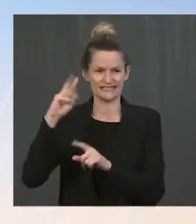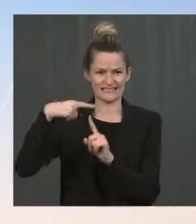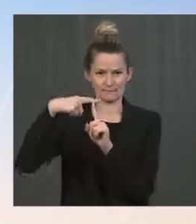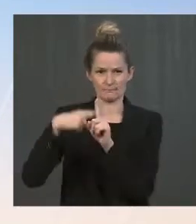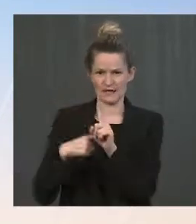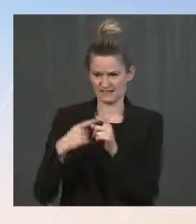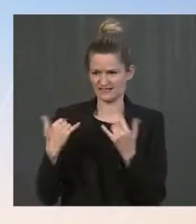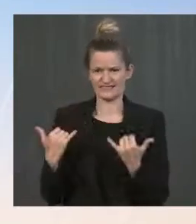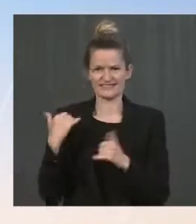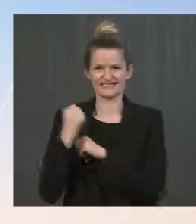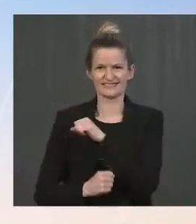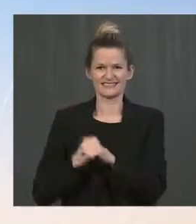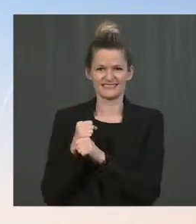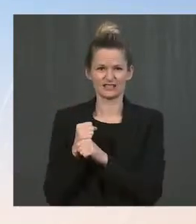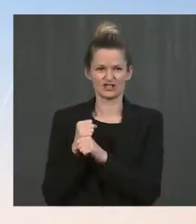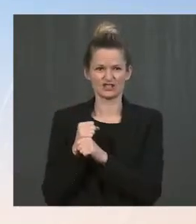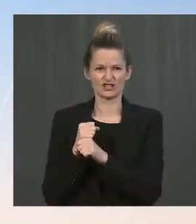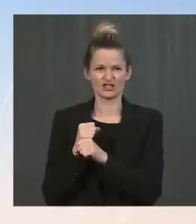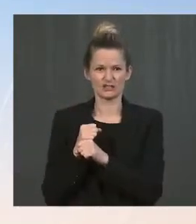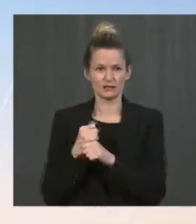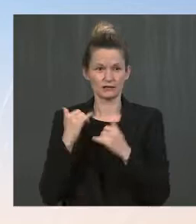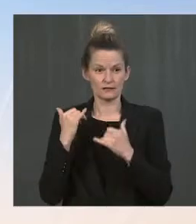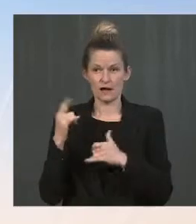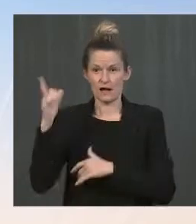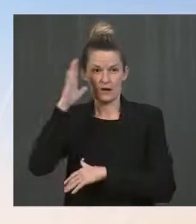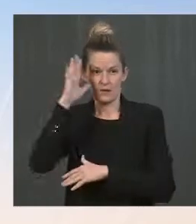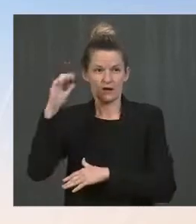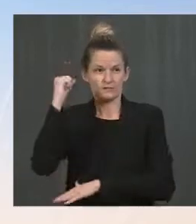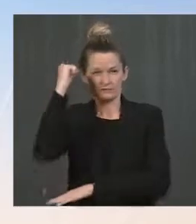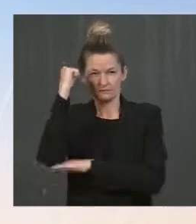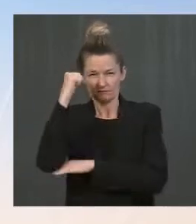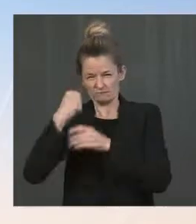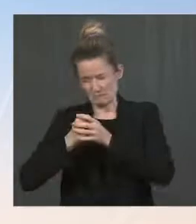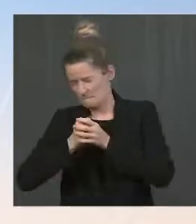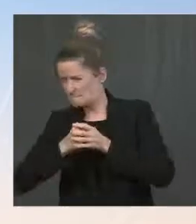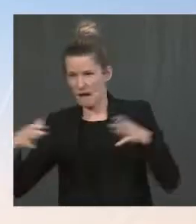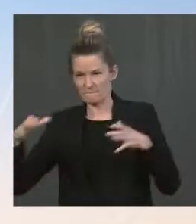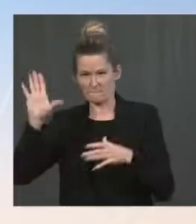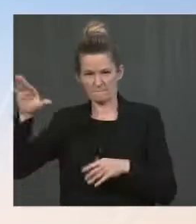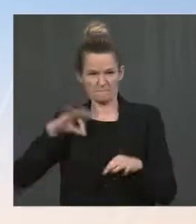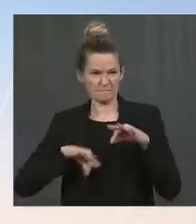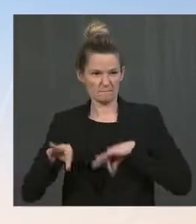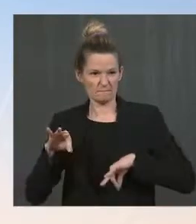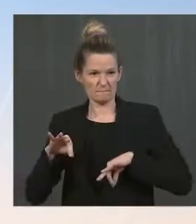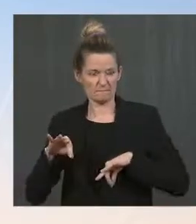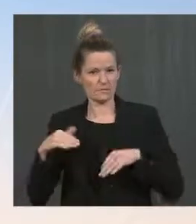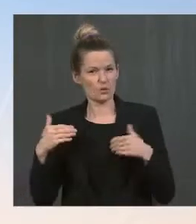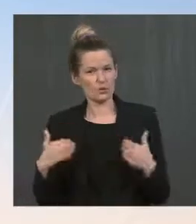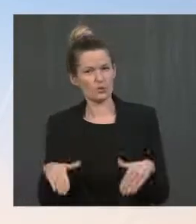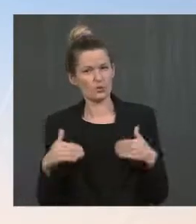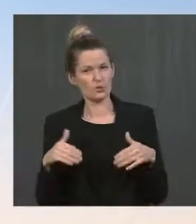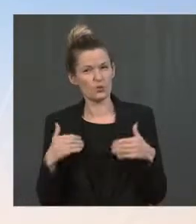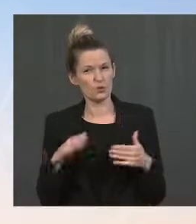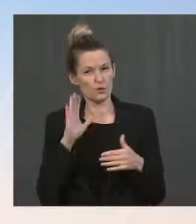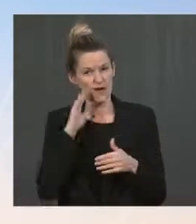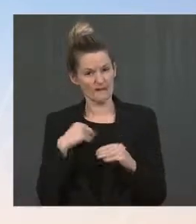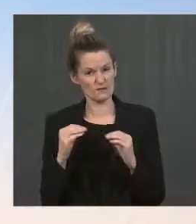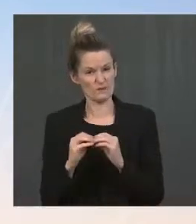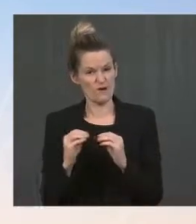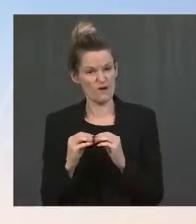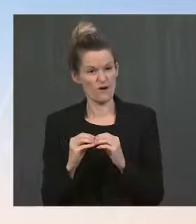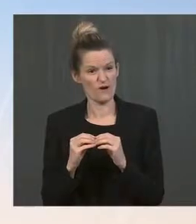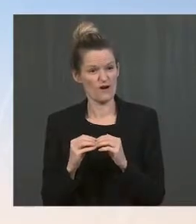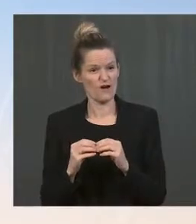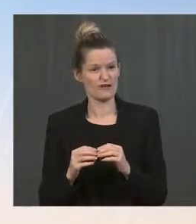or approaching record gross margins as well. So we have a story of a consolidated